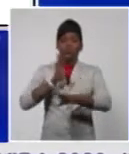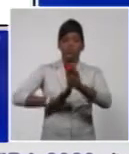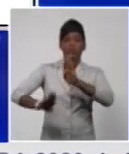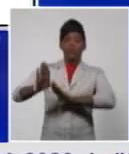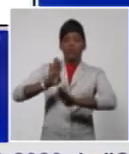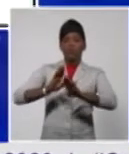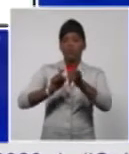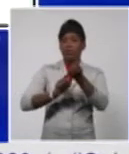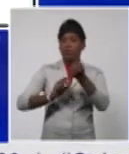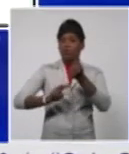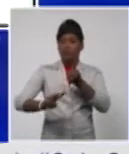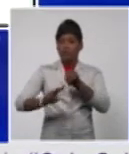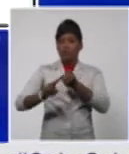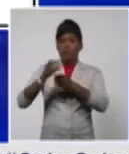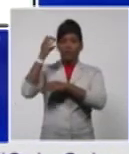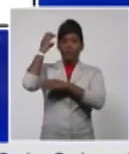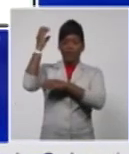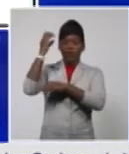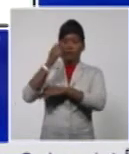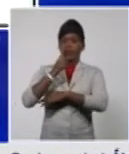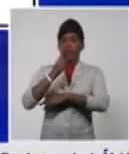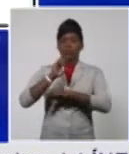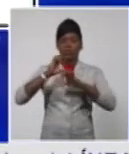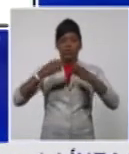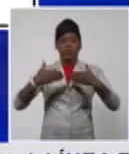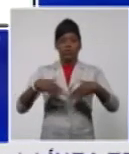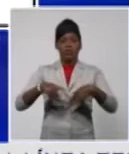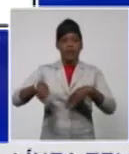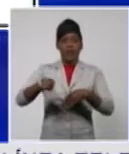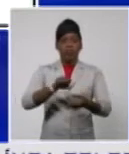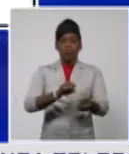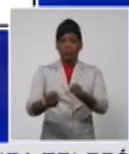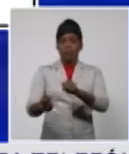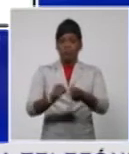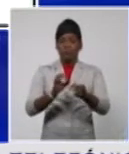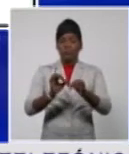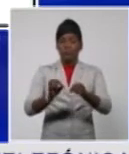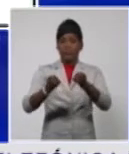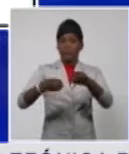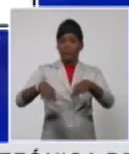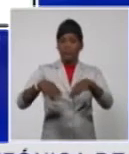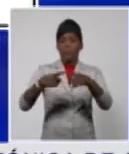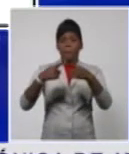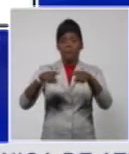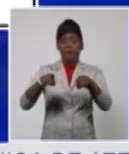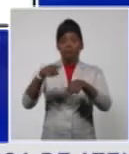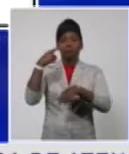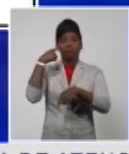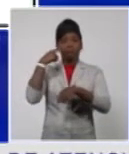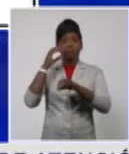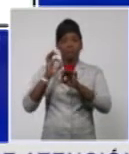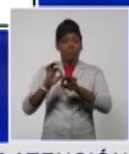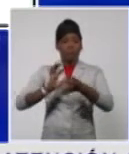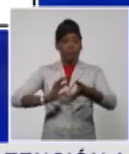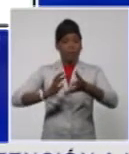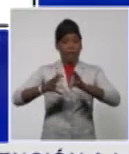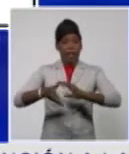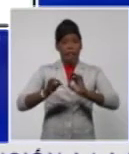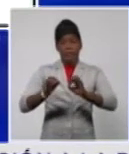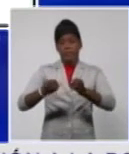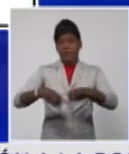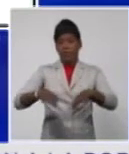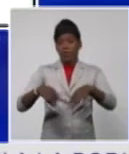as in Majagua Municipality, Venezuela, Baraguá, and Ciro Redondo, which are being less